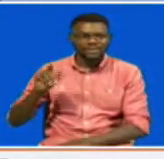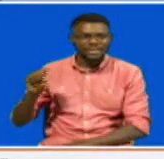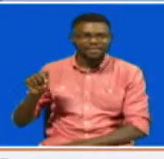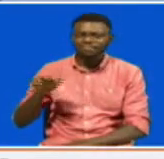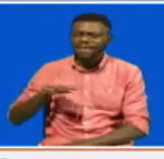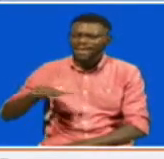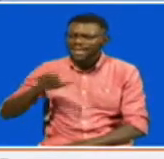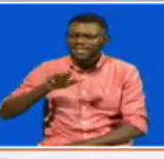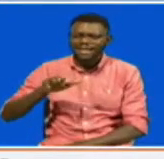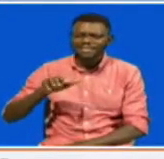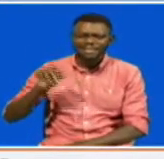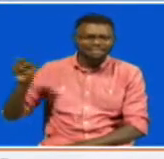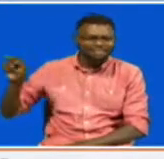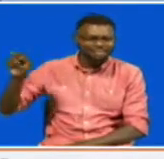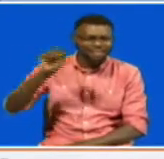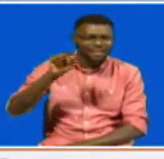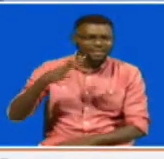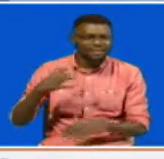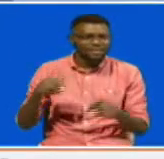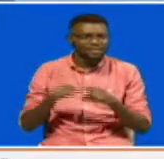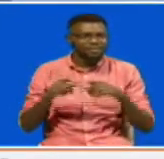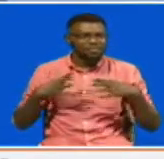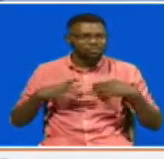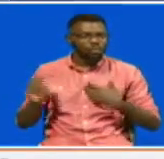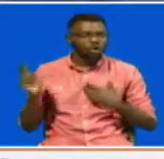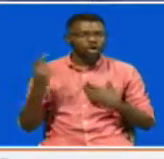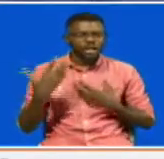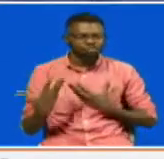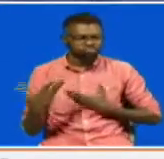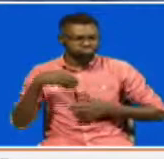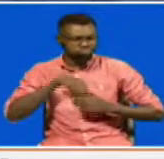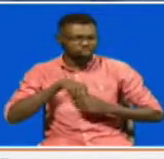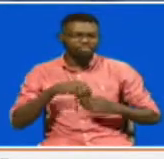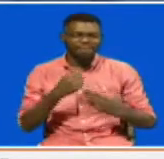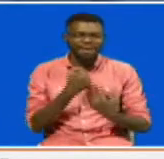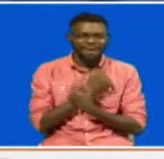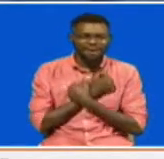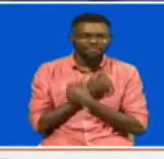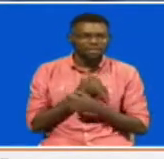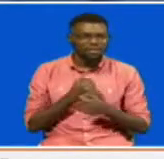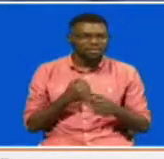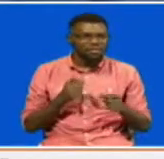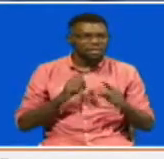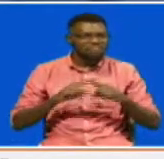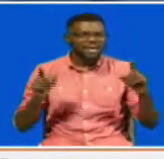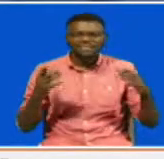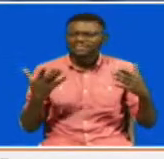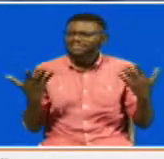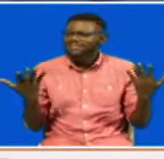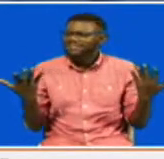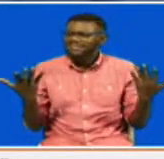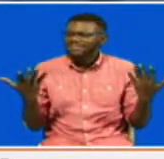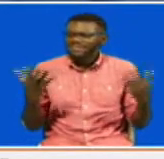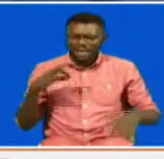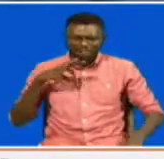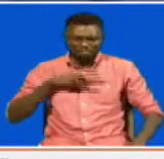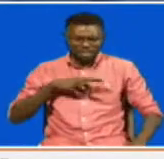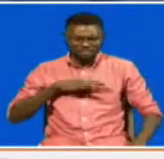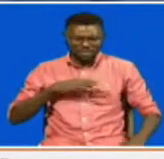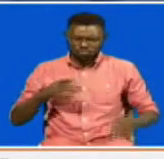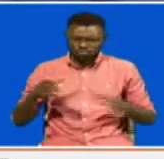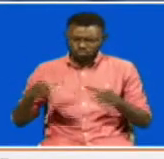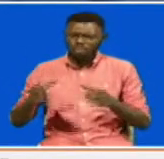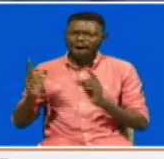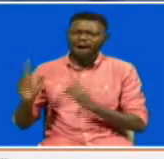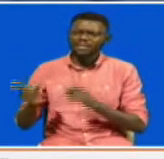this country, but also in the hearts of Kenyans. I have not heard you say a single thing that benefits the hustler. It's all